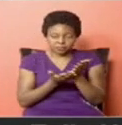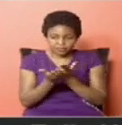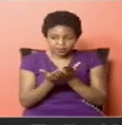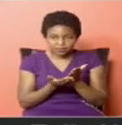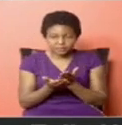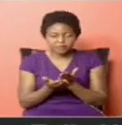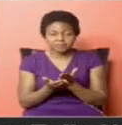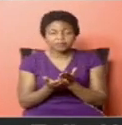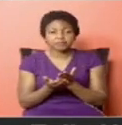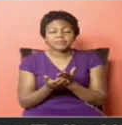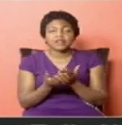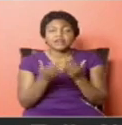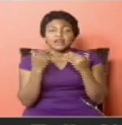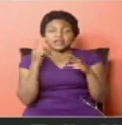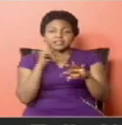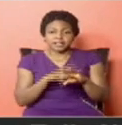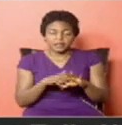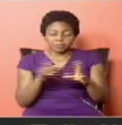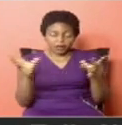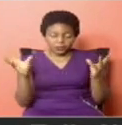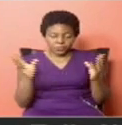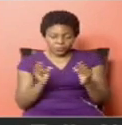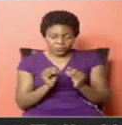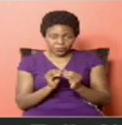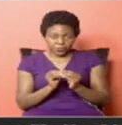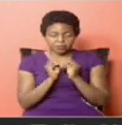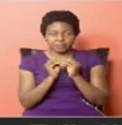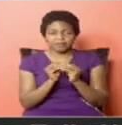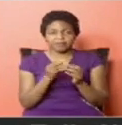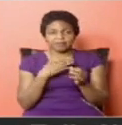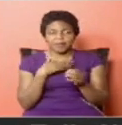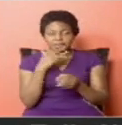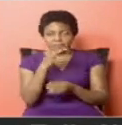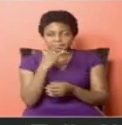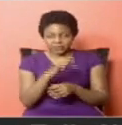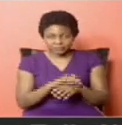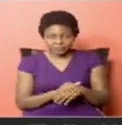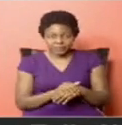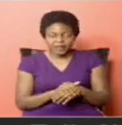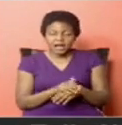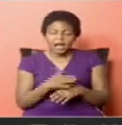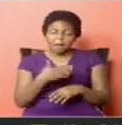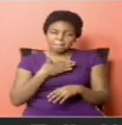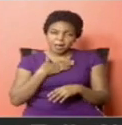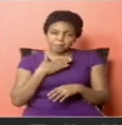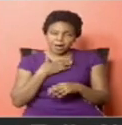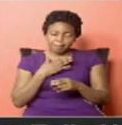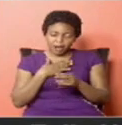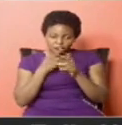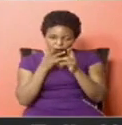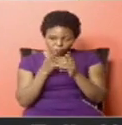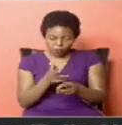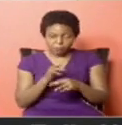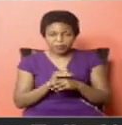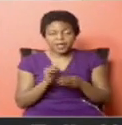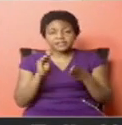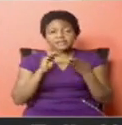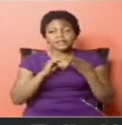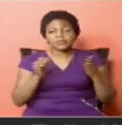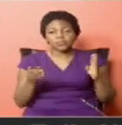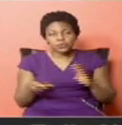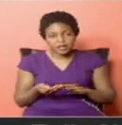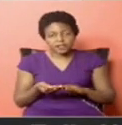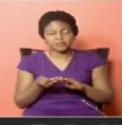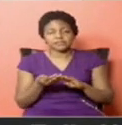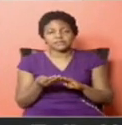Therefore, as I conclude my statement, it is my hope that as stakeholders,